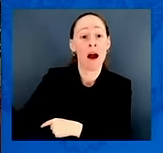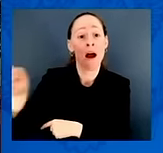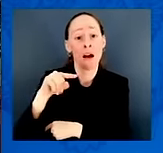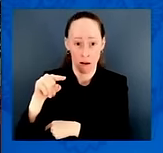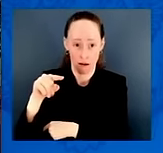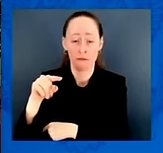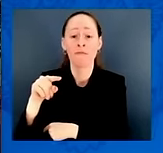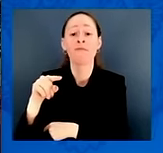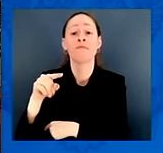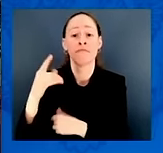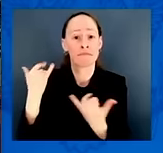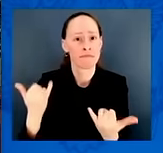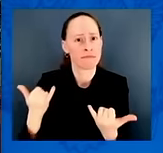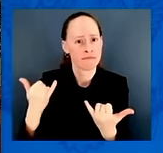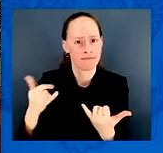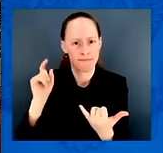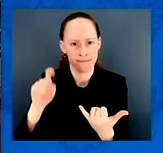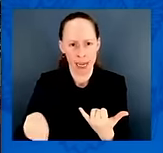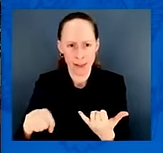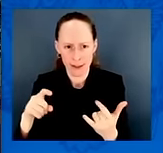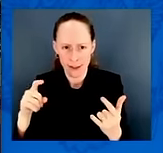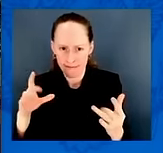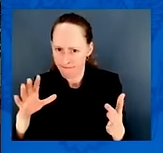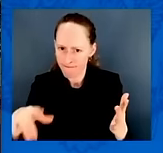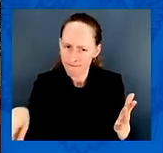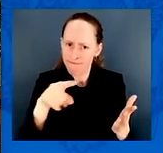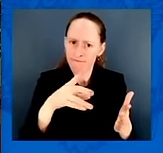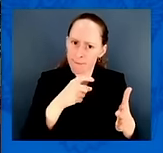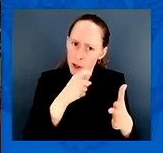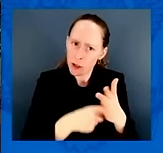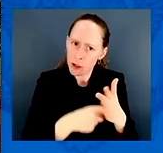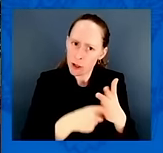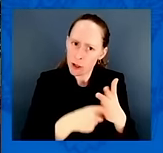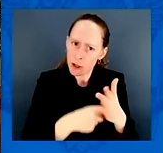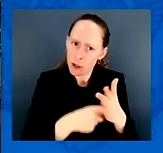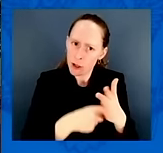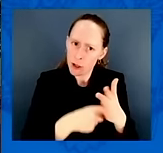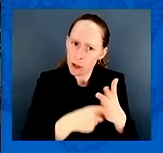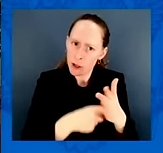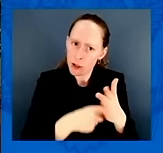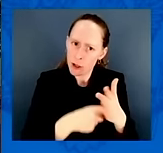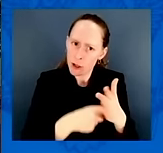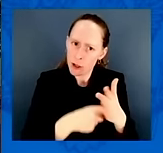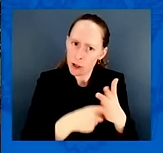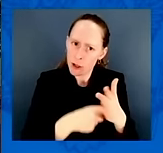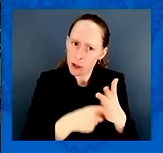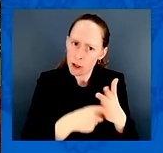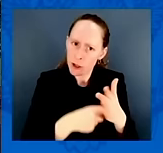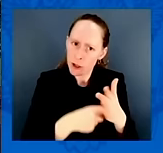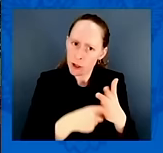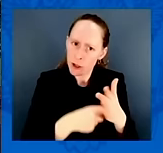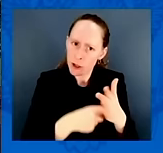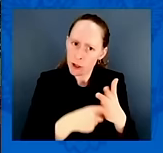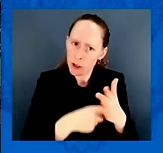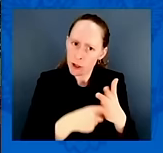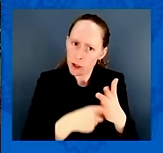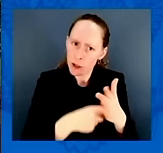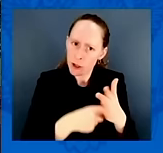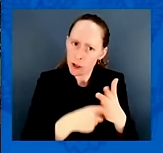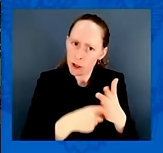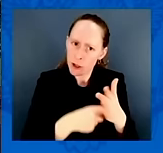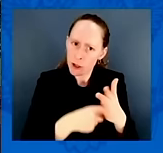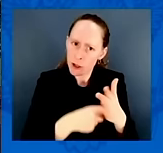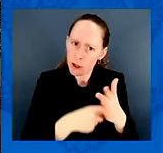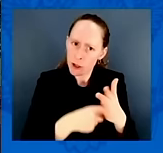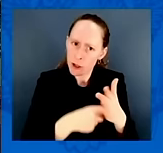collection. And that's more, a hell of a lot, like $8 and 30-some dollars. If they're only allowed to pay for what would instigate the cost